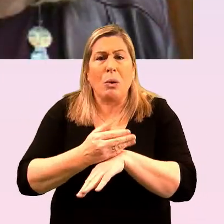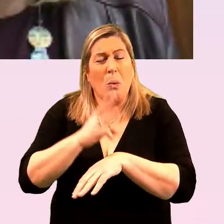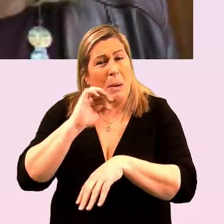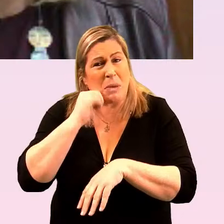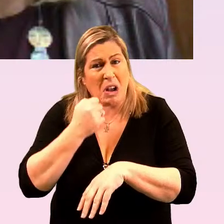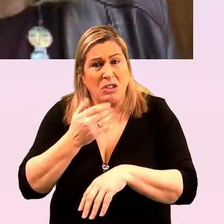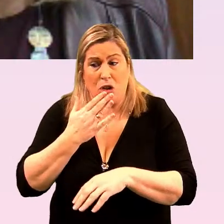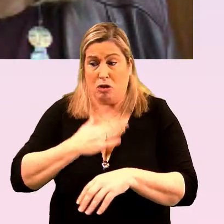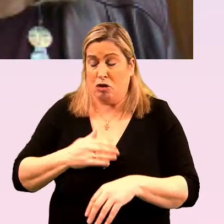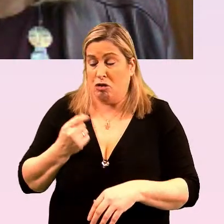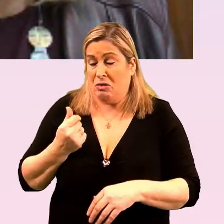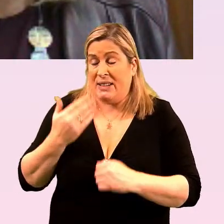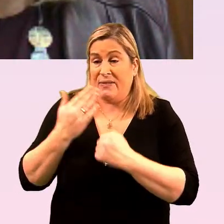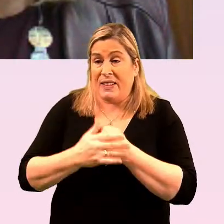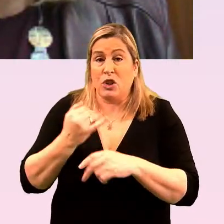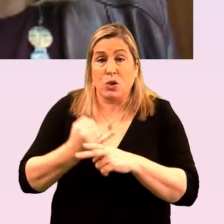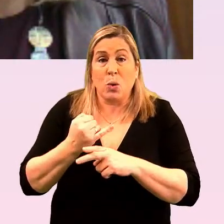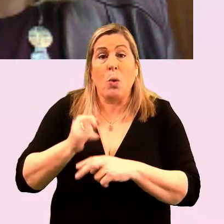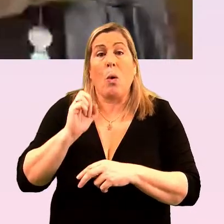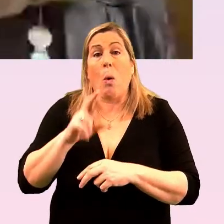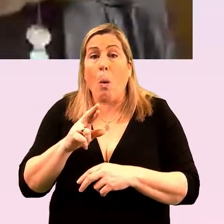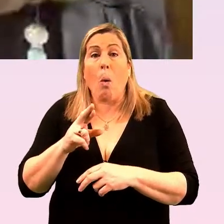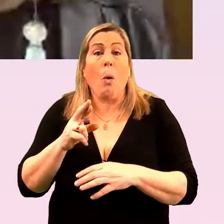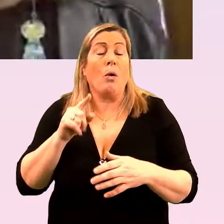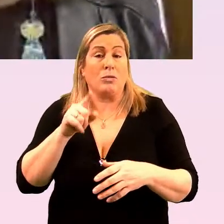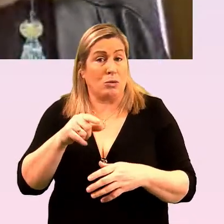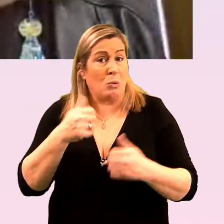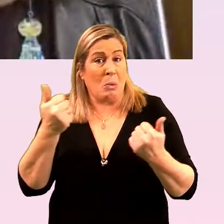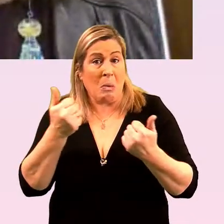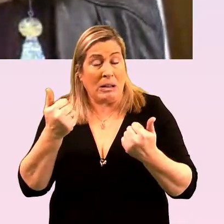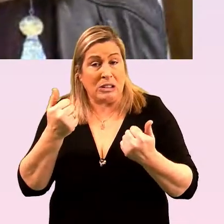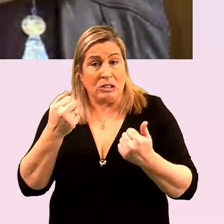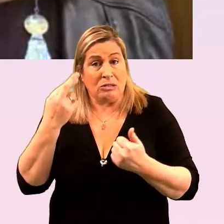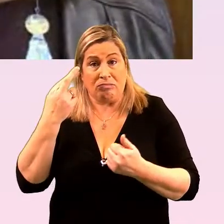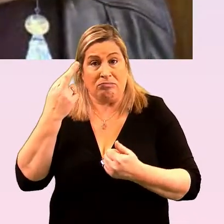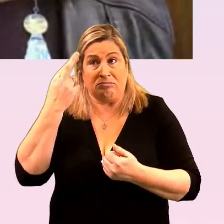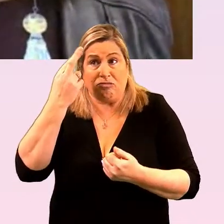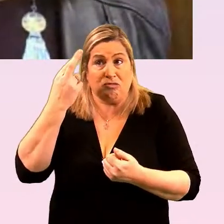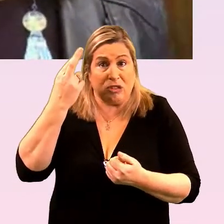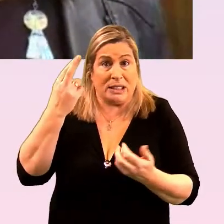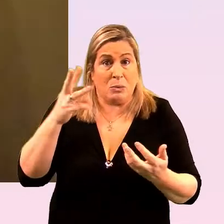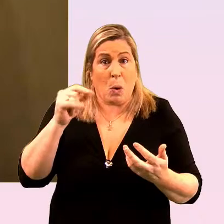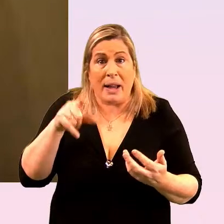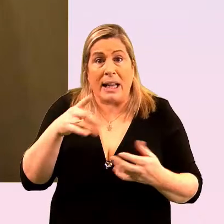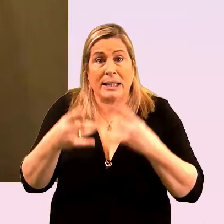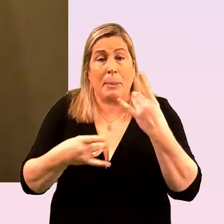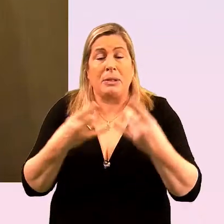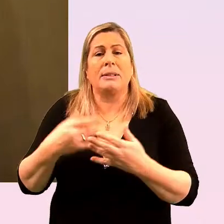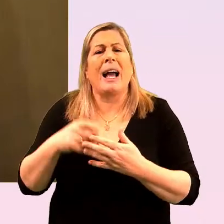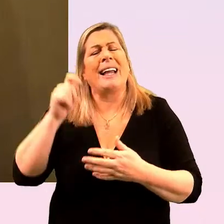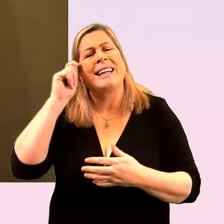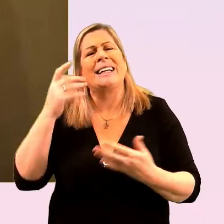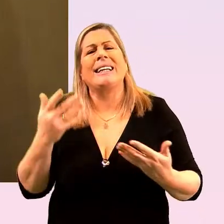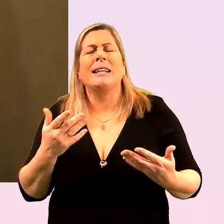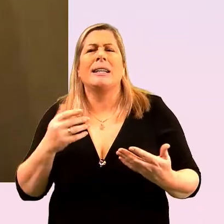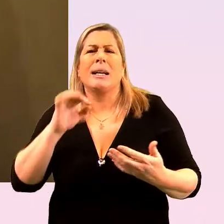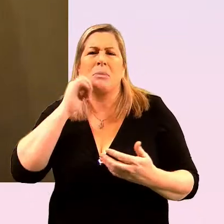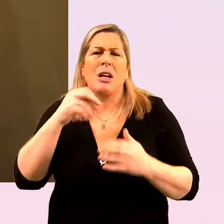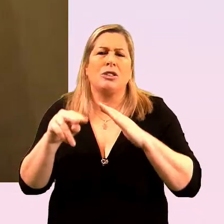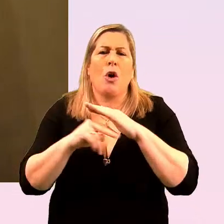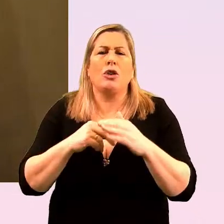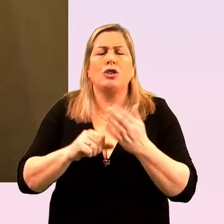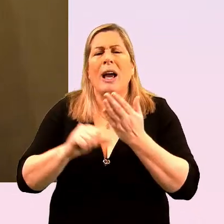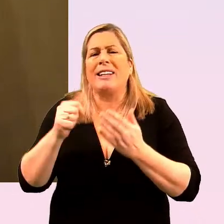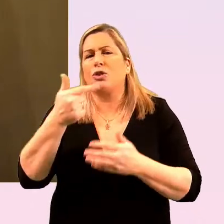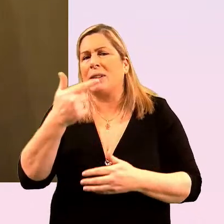or is that just across the board, or have you any insight into that? I think the thing is that with the under 25s,